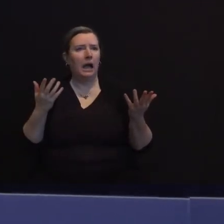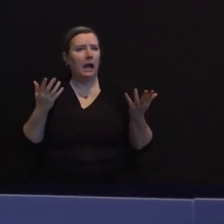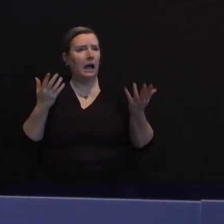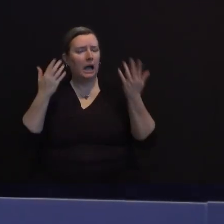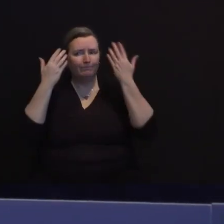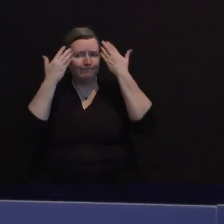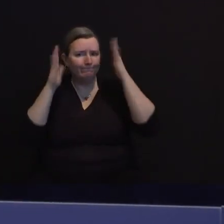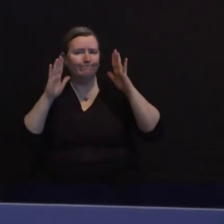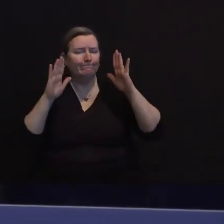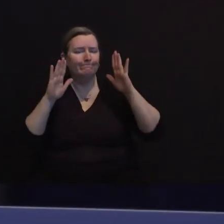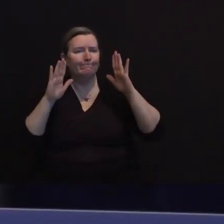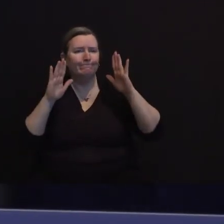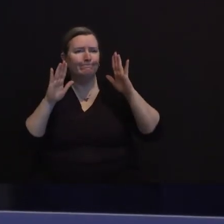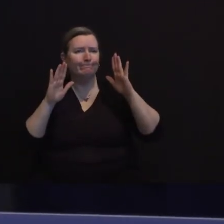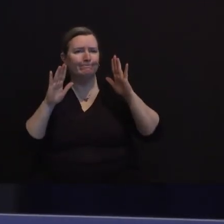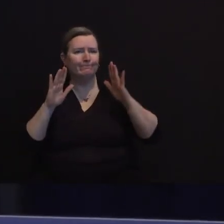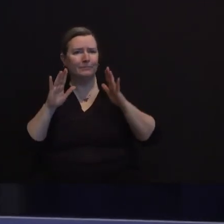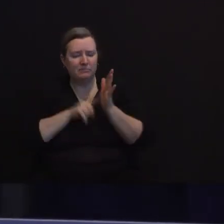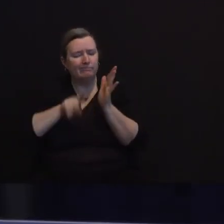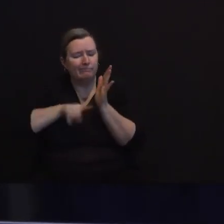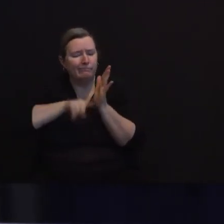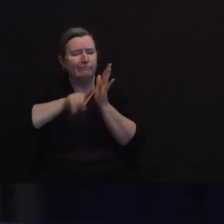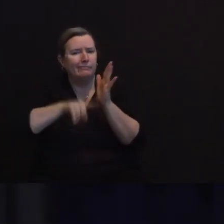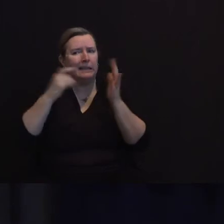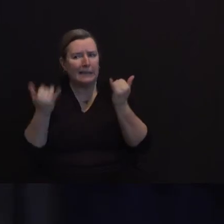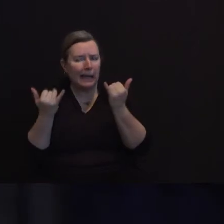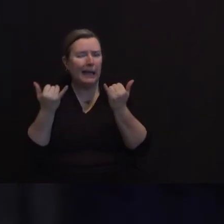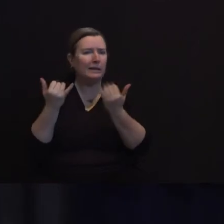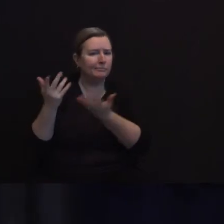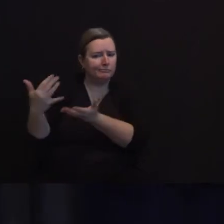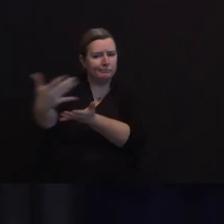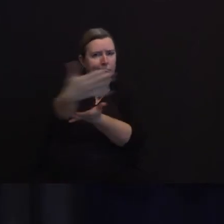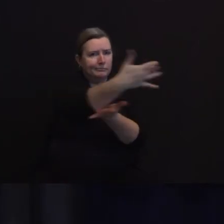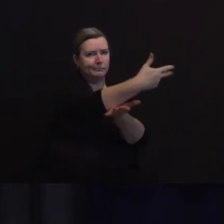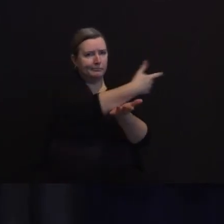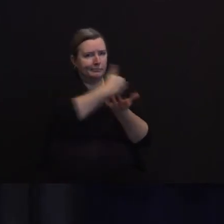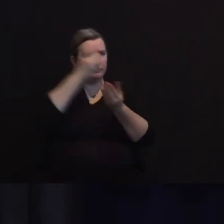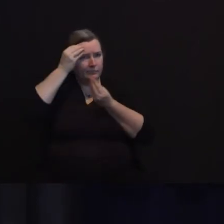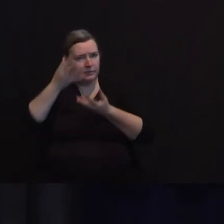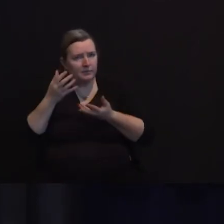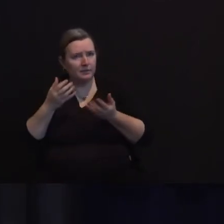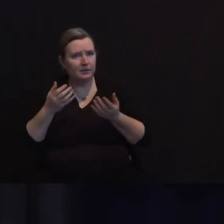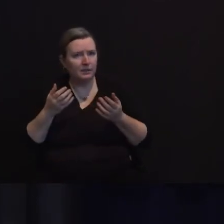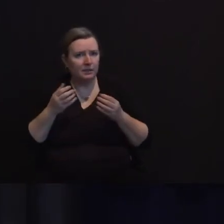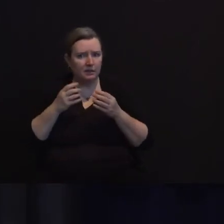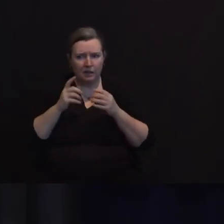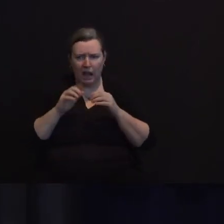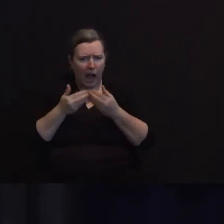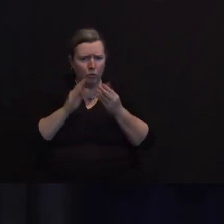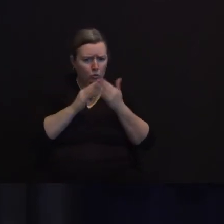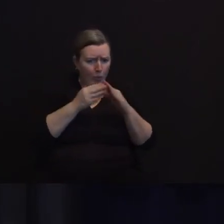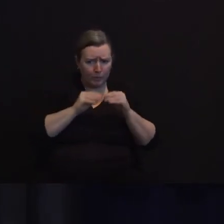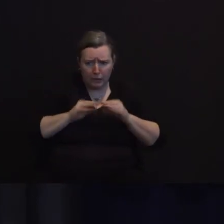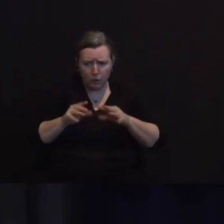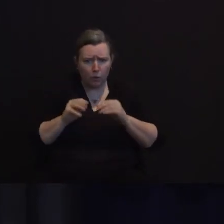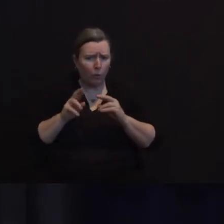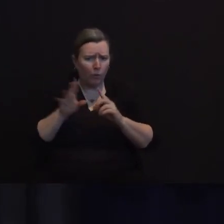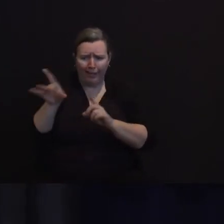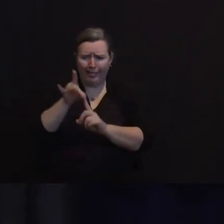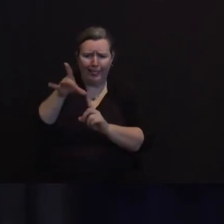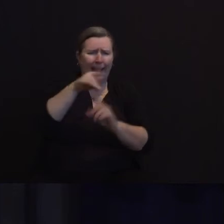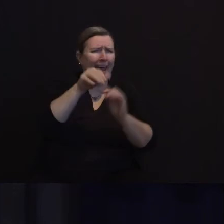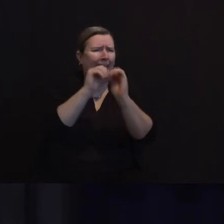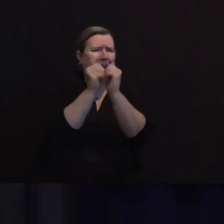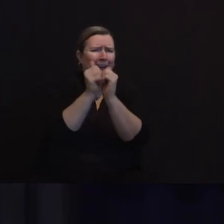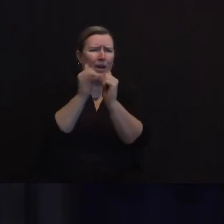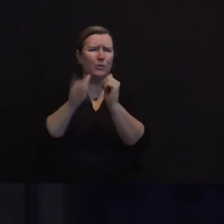We don't have any specific information at this point in time about whether it's linked to spread, but it will be contact traced, case investigated